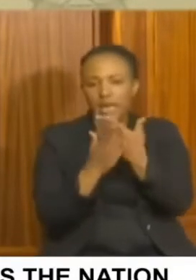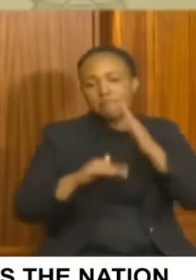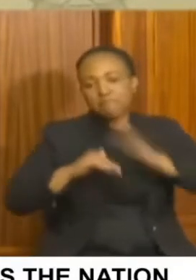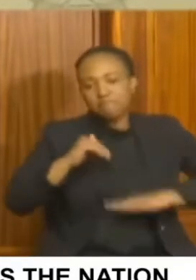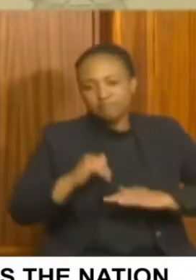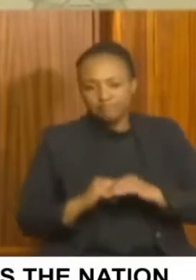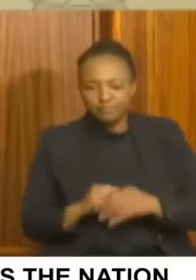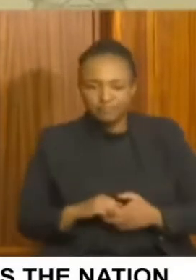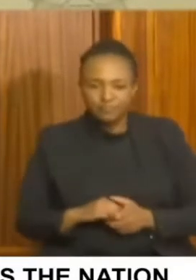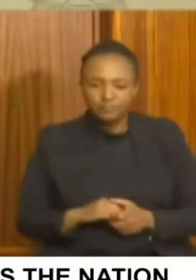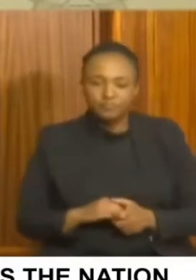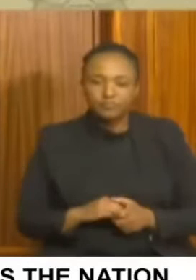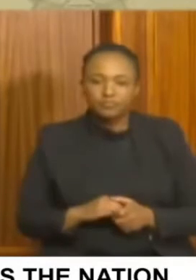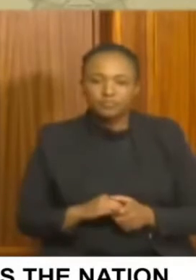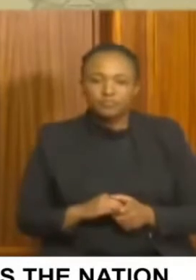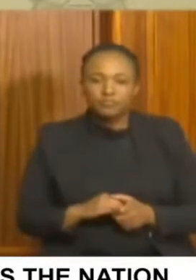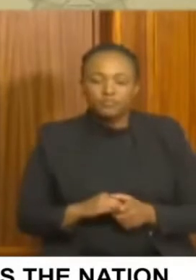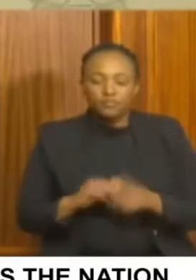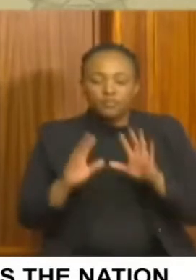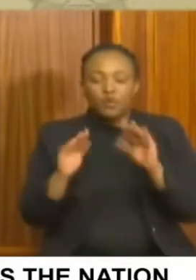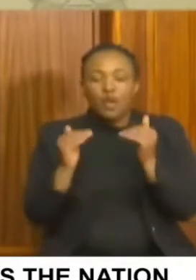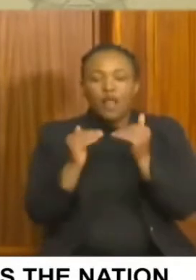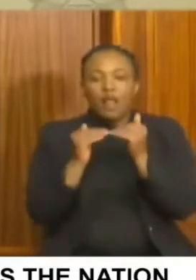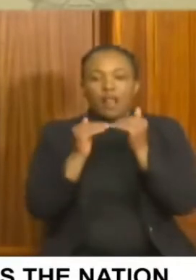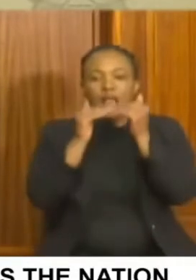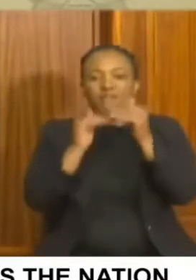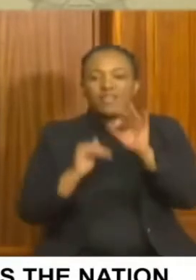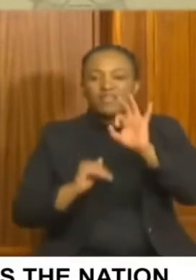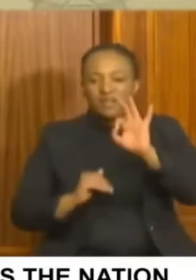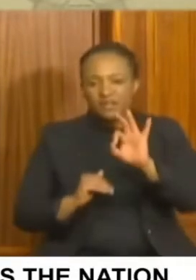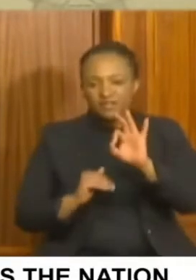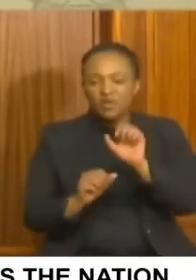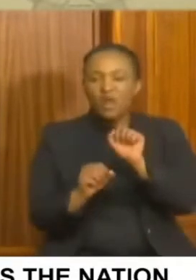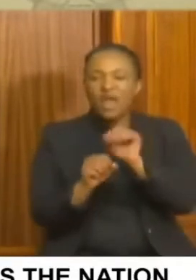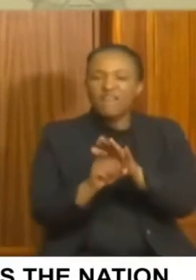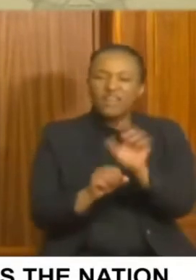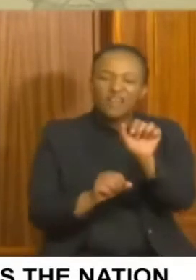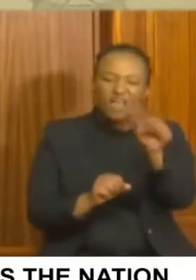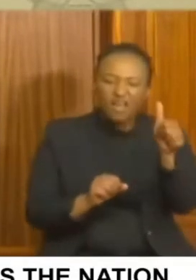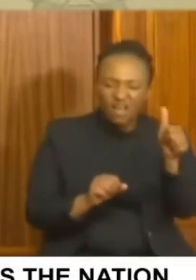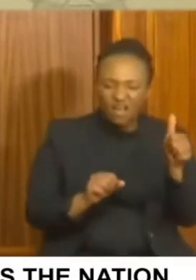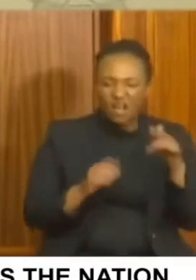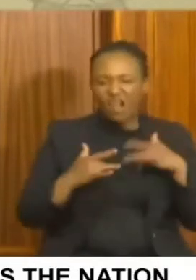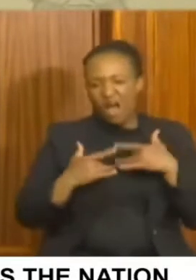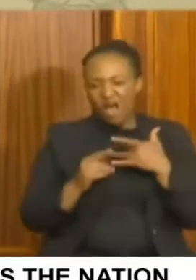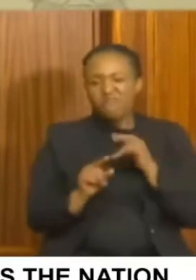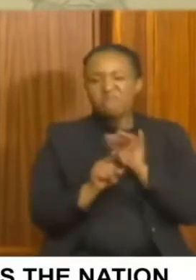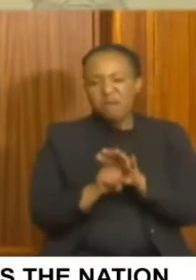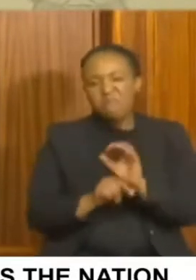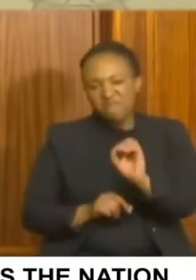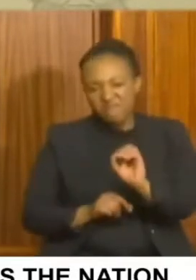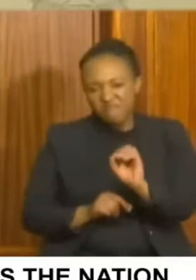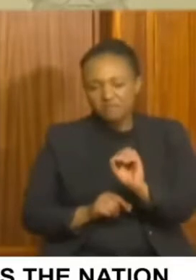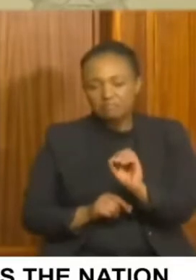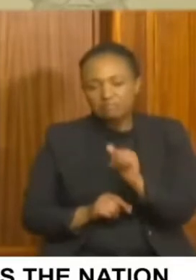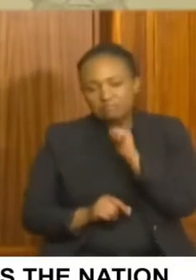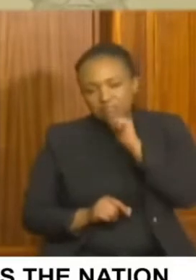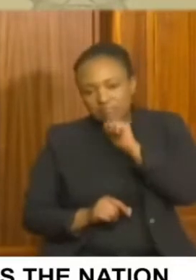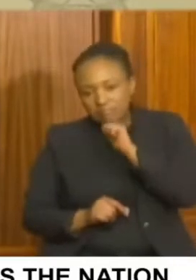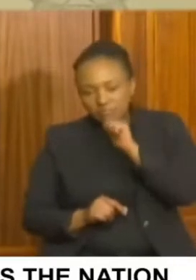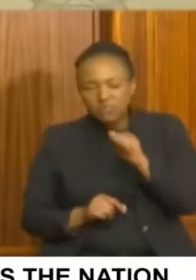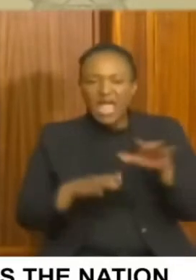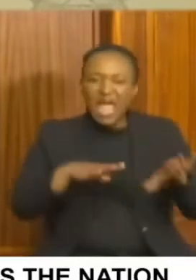Send him back to school. The move to alert level 3 will affect several aspects of our lives. Sorry to see you go, Mr. Puncher. It will require changes